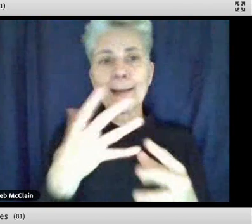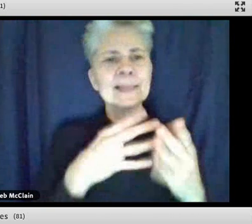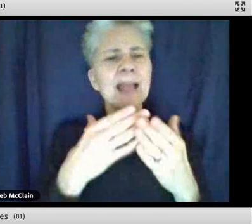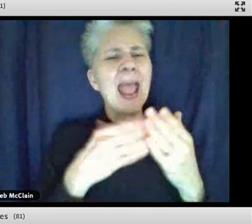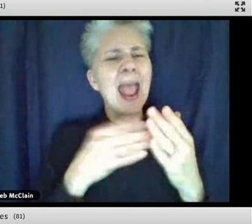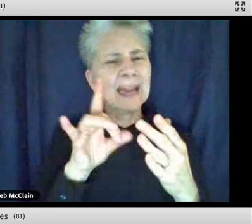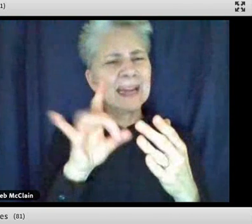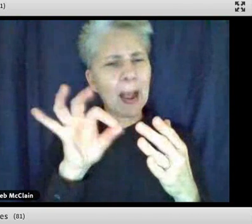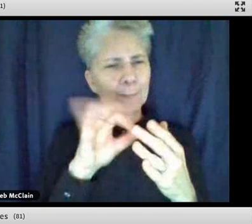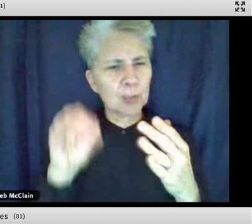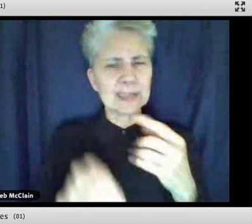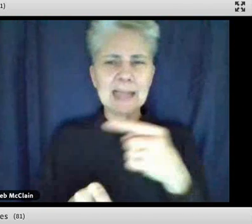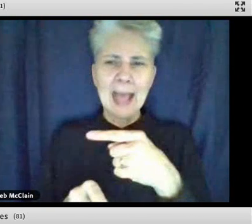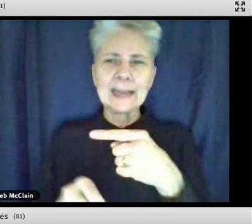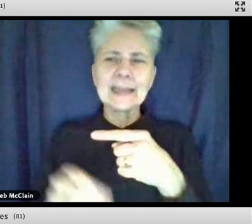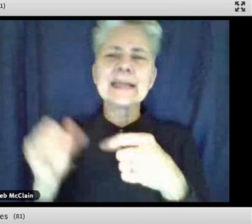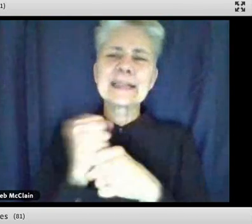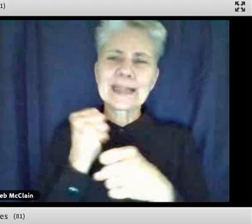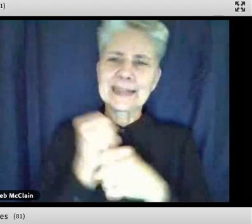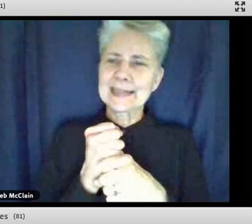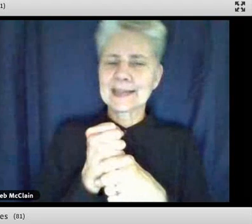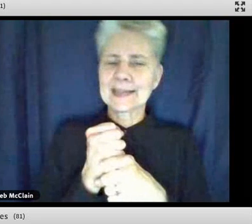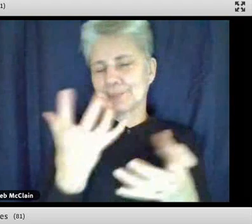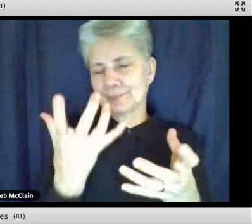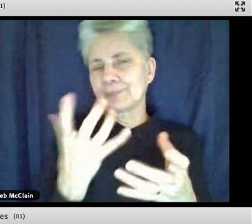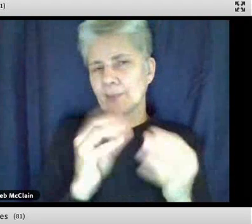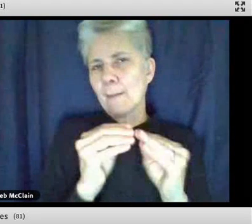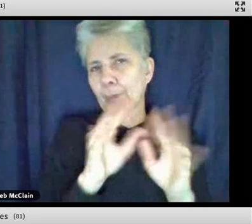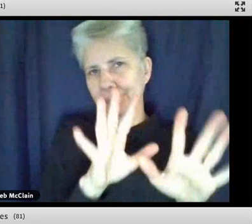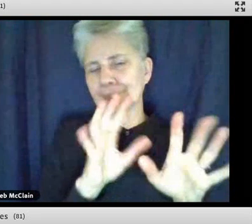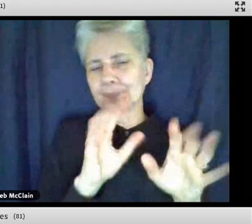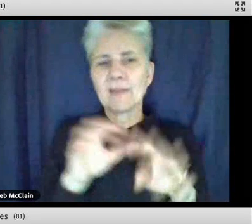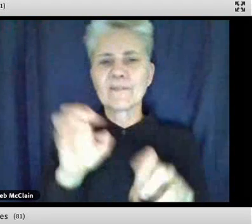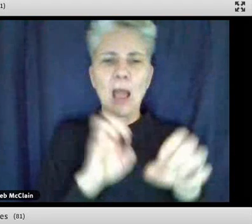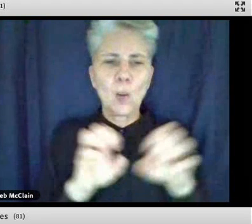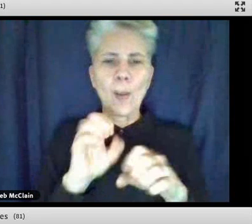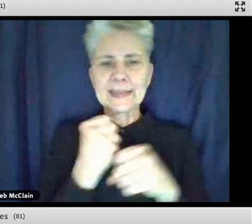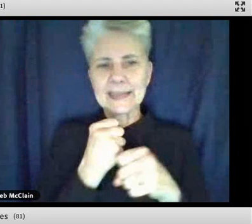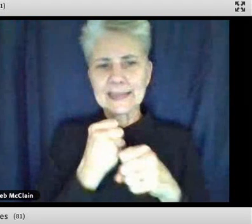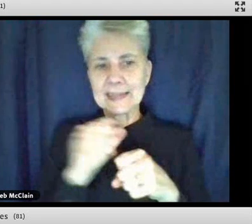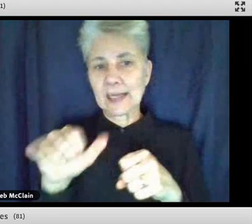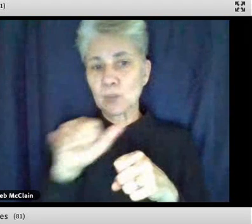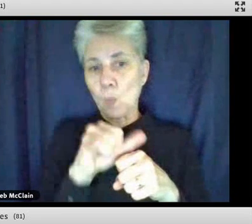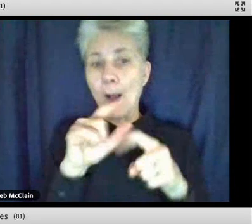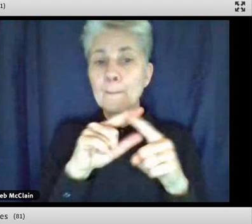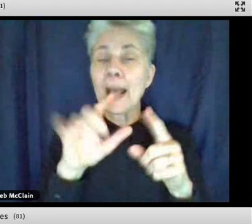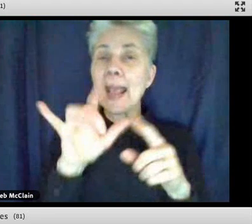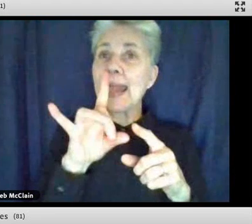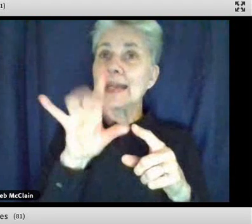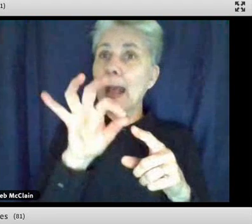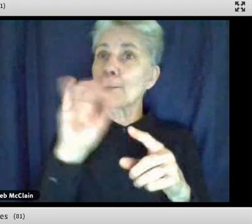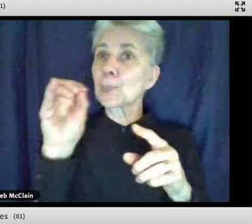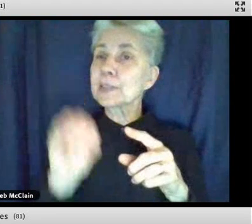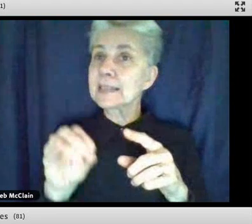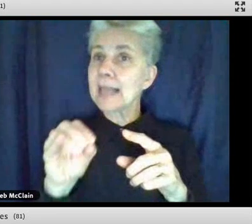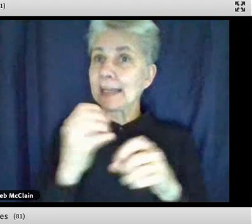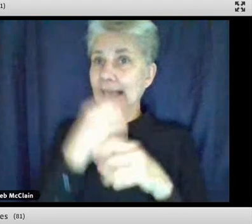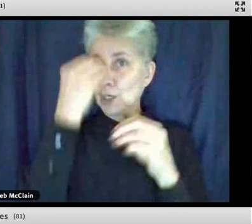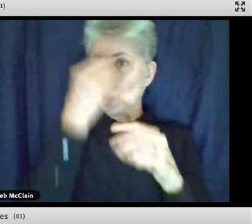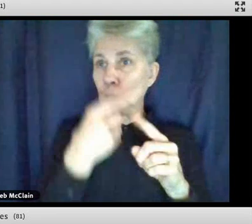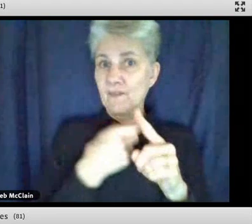again, statistics, take it for what it's worth, look at it, evaluate the statistic as well. But 89% you get news either from